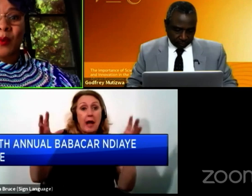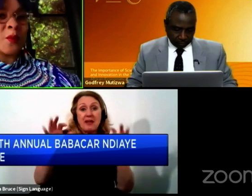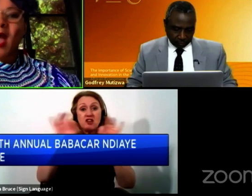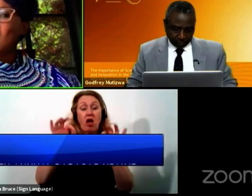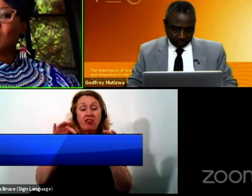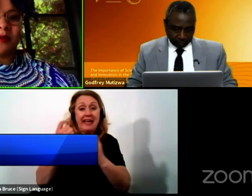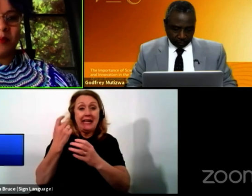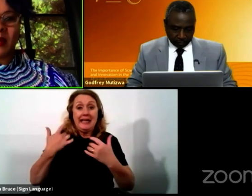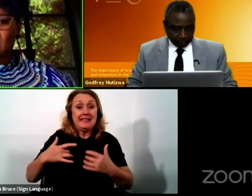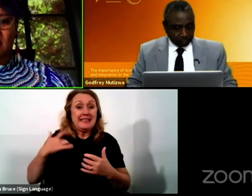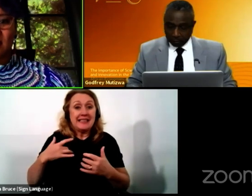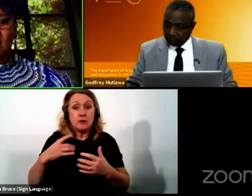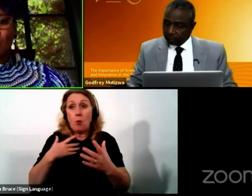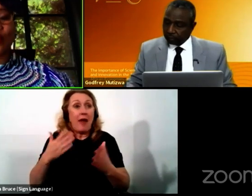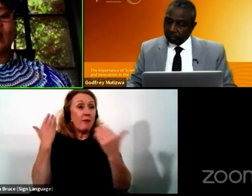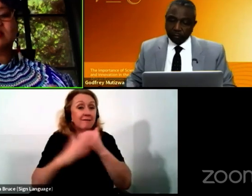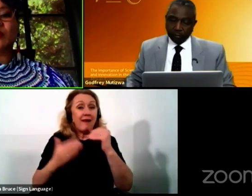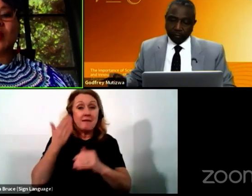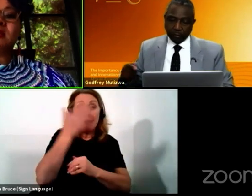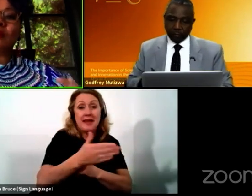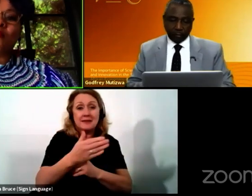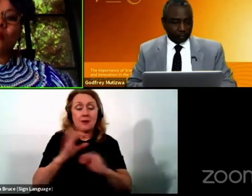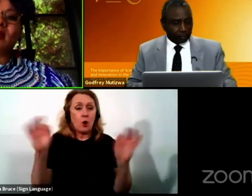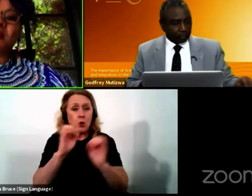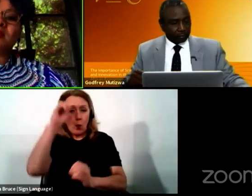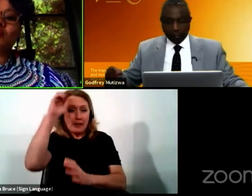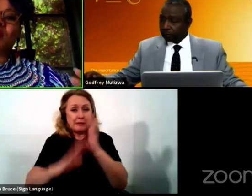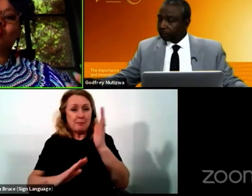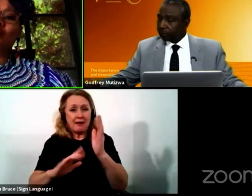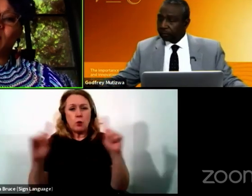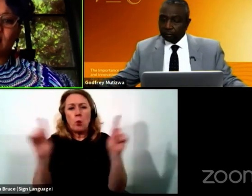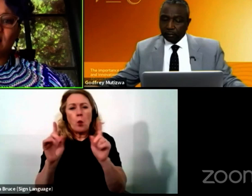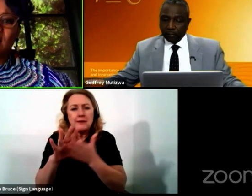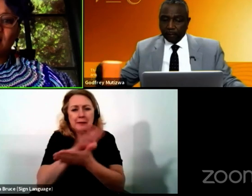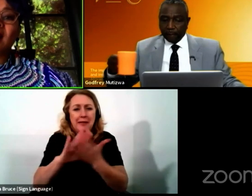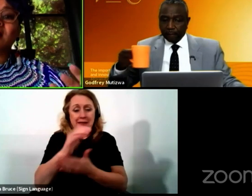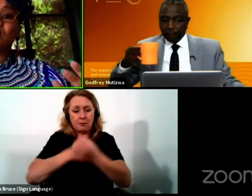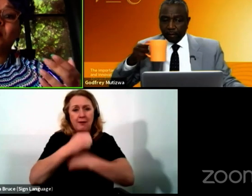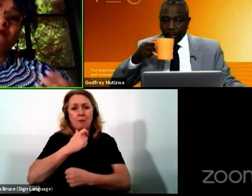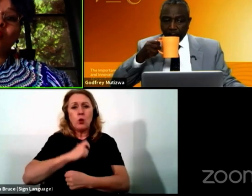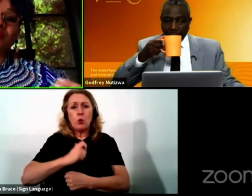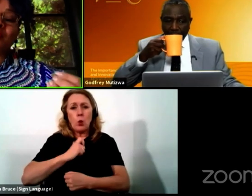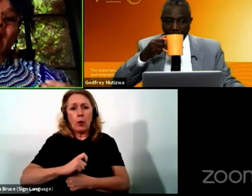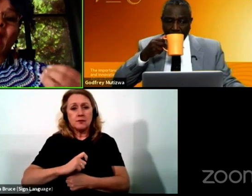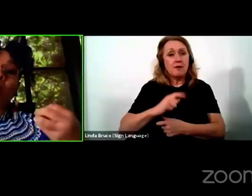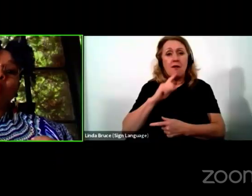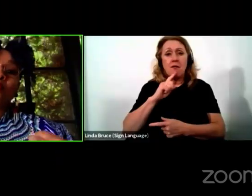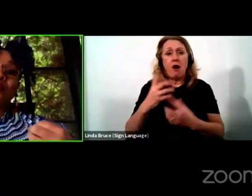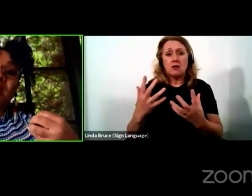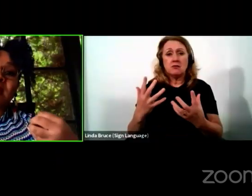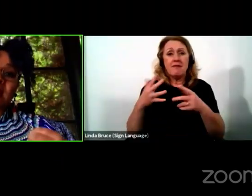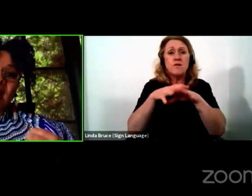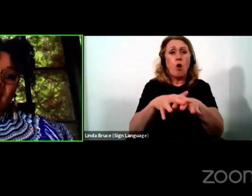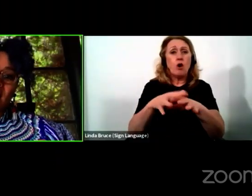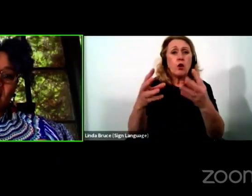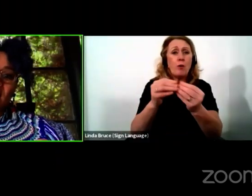existence where we have not been, no experience of what it means to be human that has not been forged by our